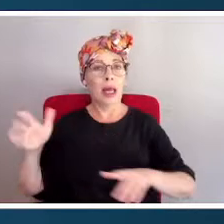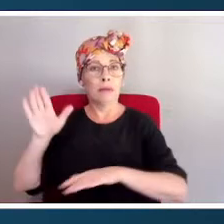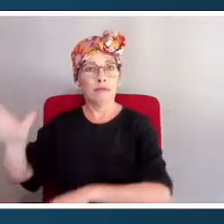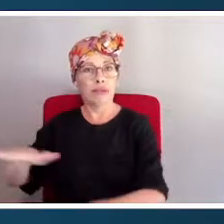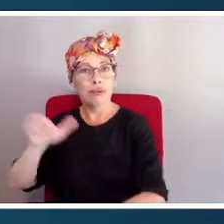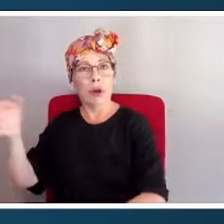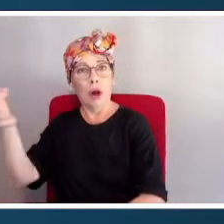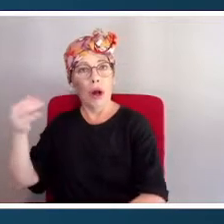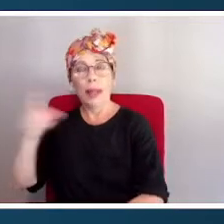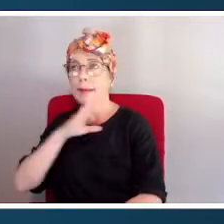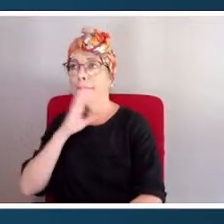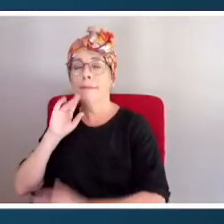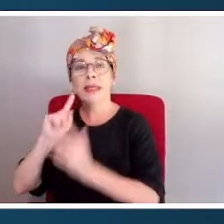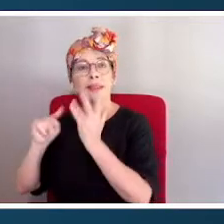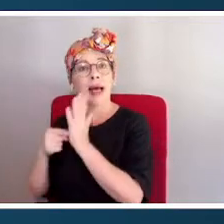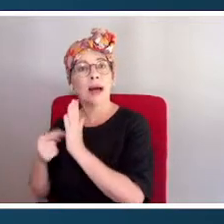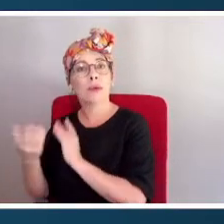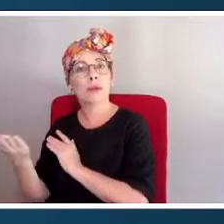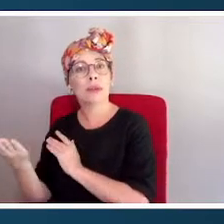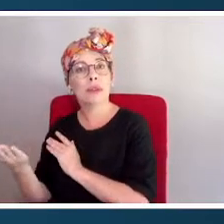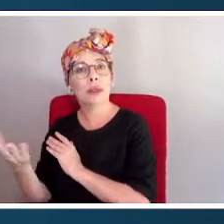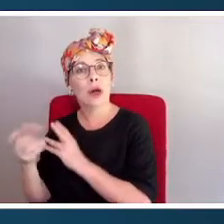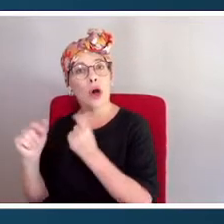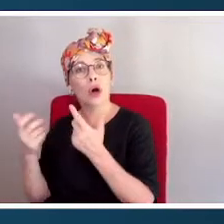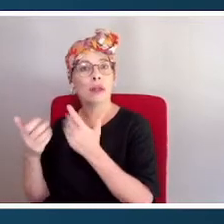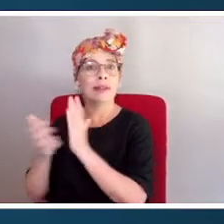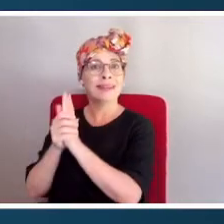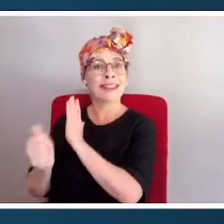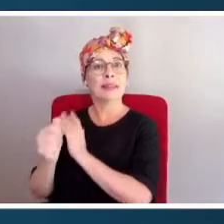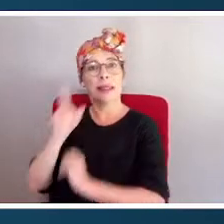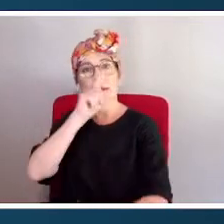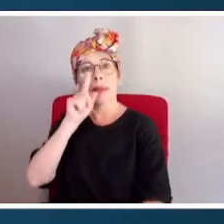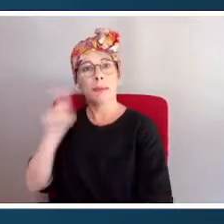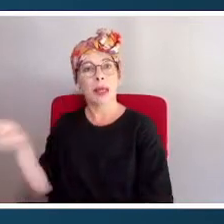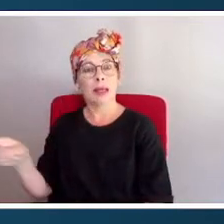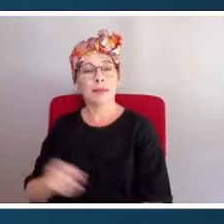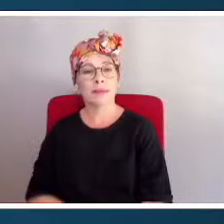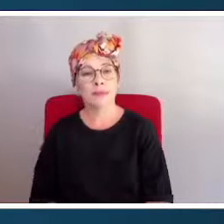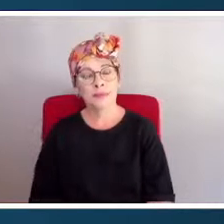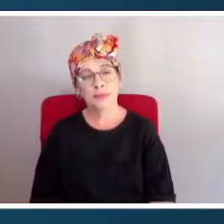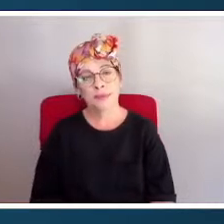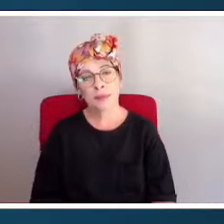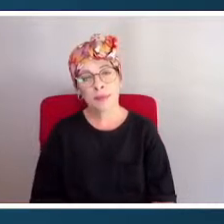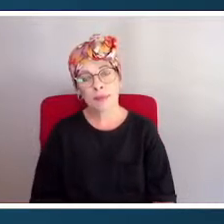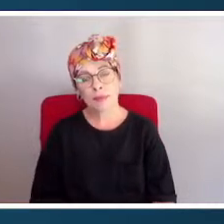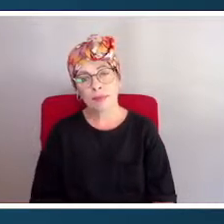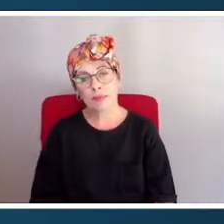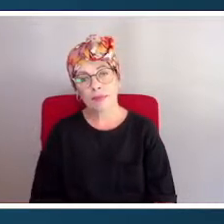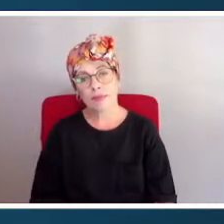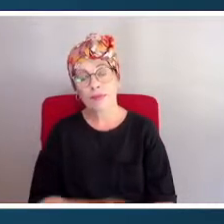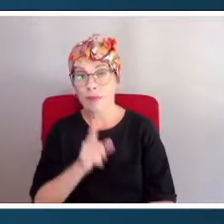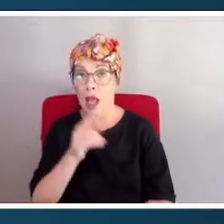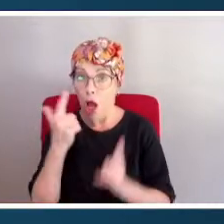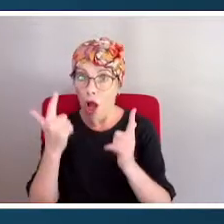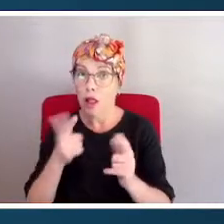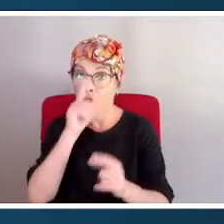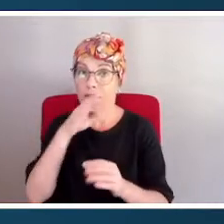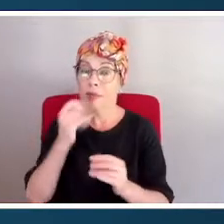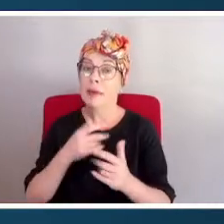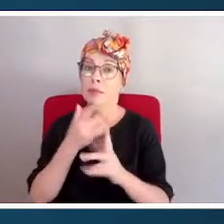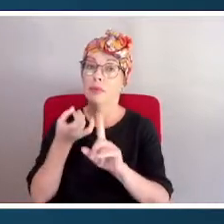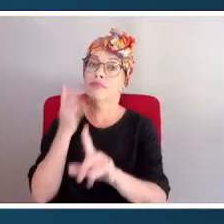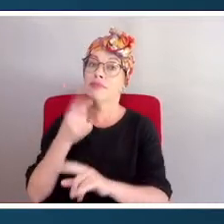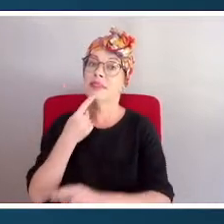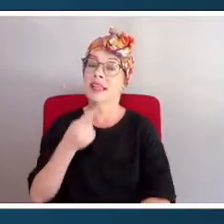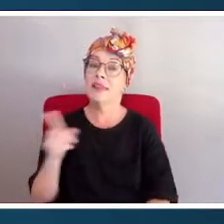you know, a lot of people say that to me, and my response to them is, a lot of the people, precisely what you said, who want to get to